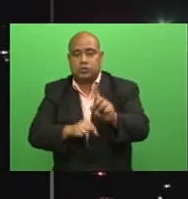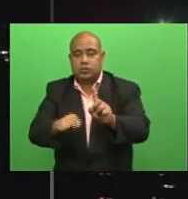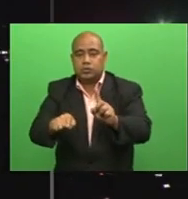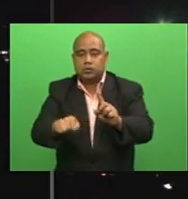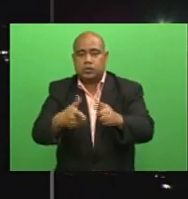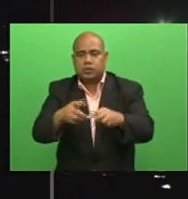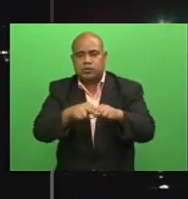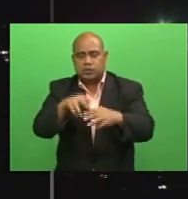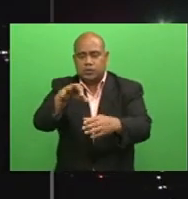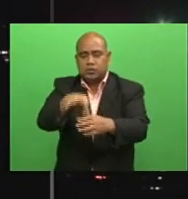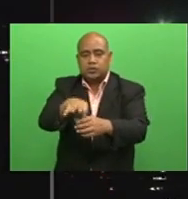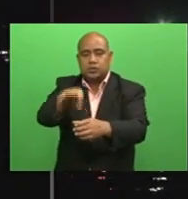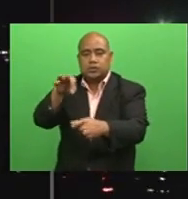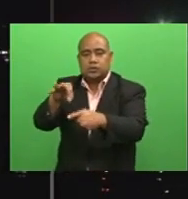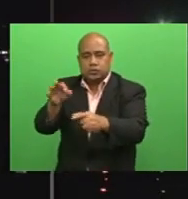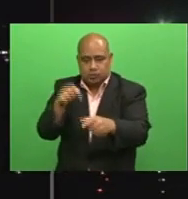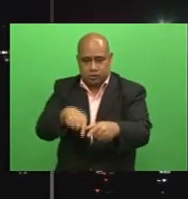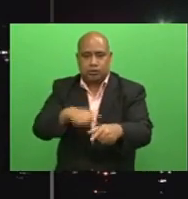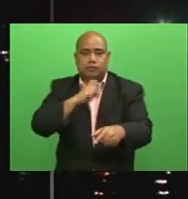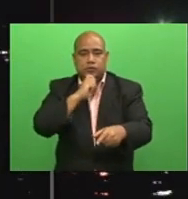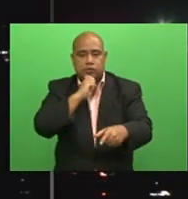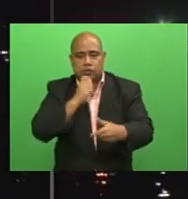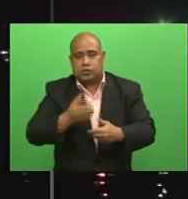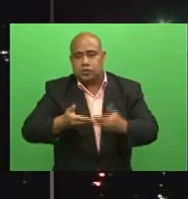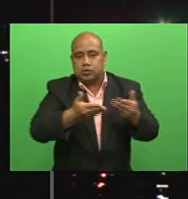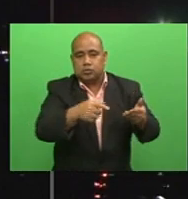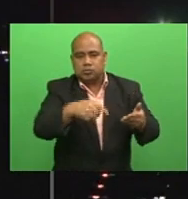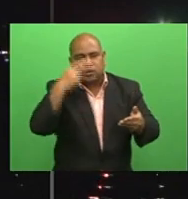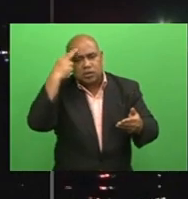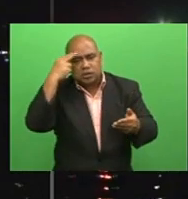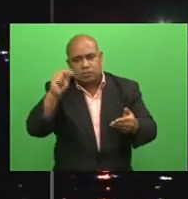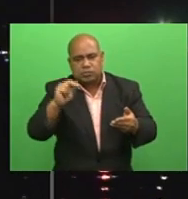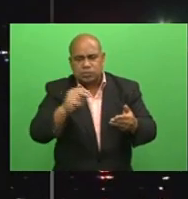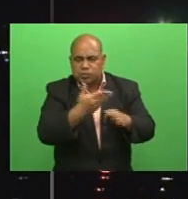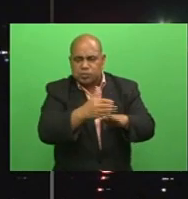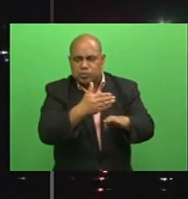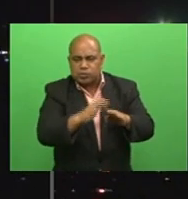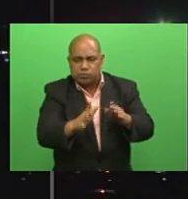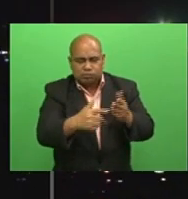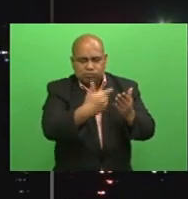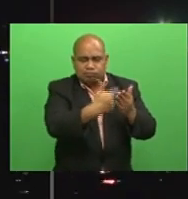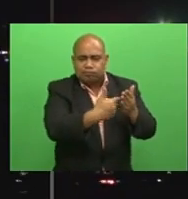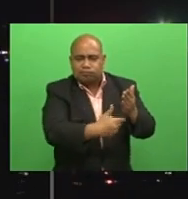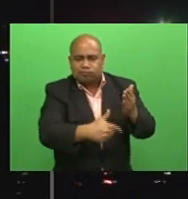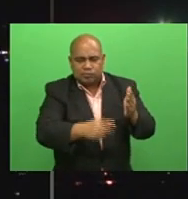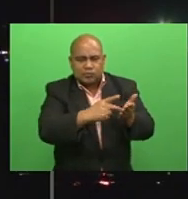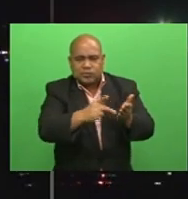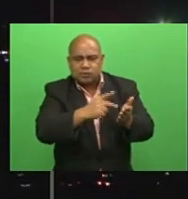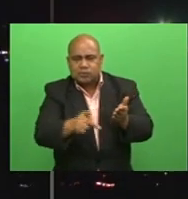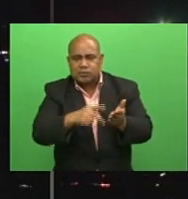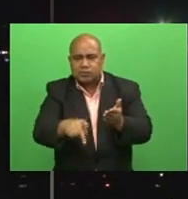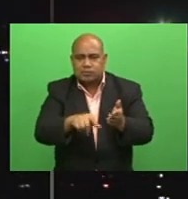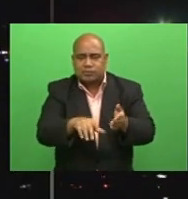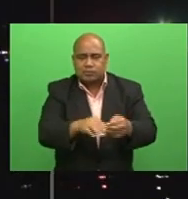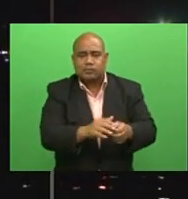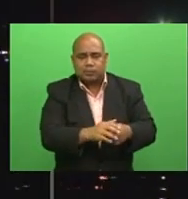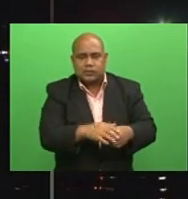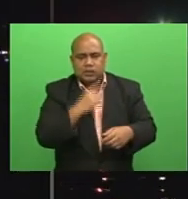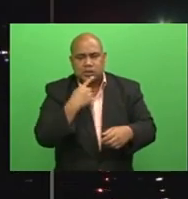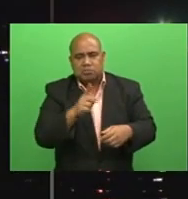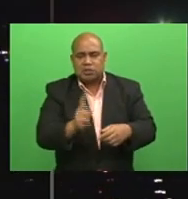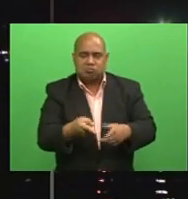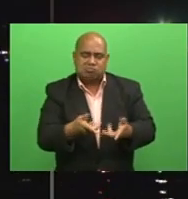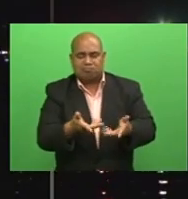submit the names of new office bearers immediately after the acting positions were filled. However, there were some snags as the Registrar of